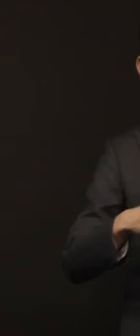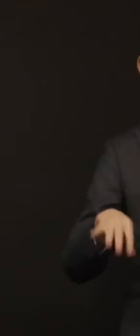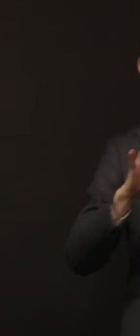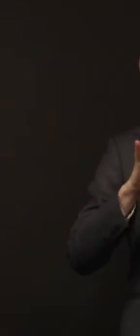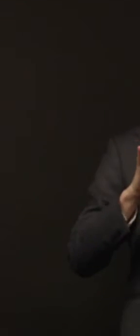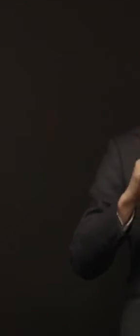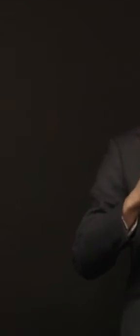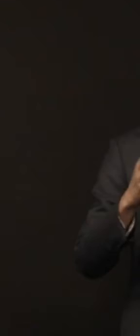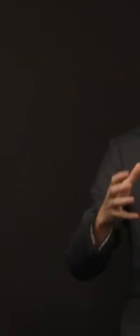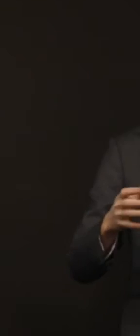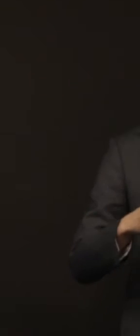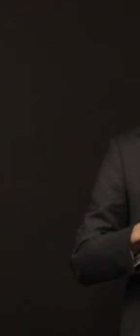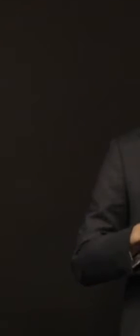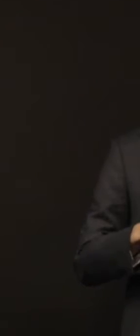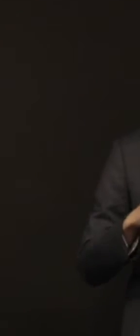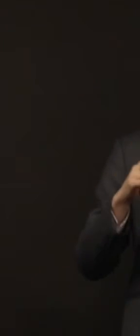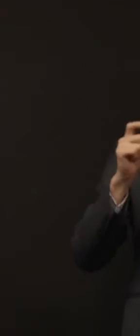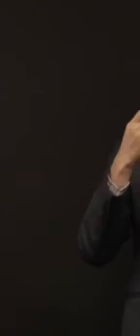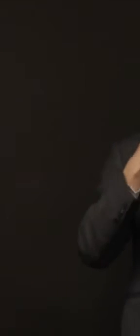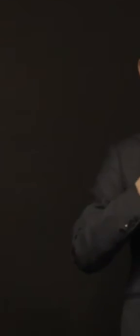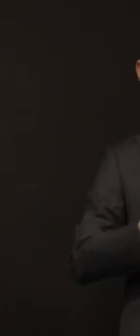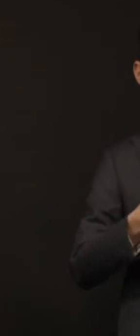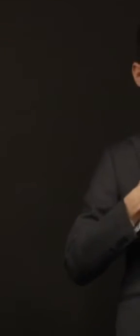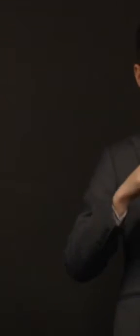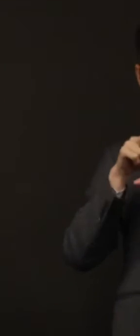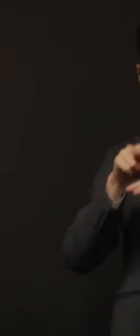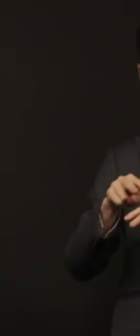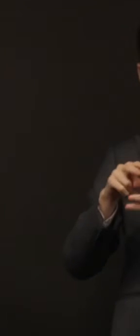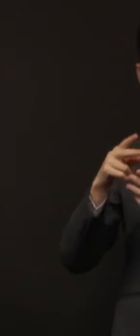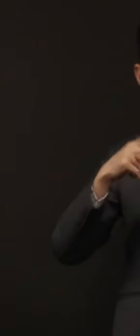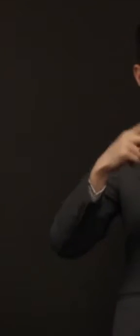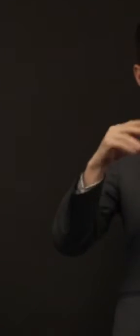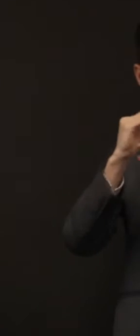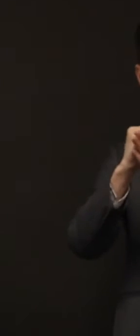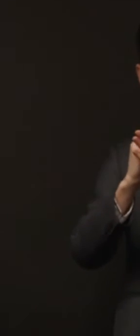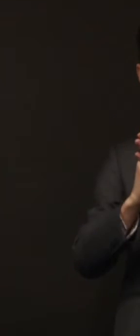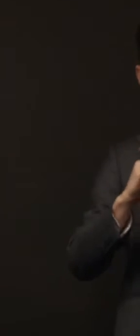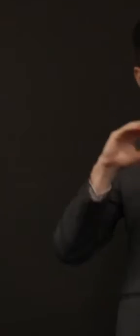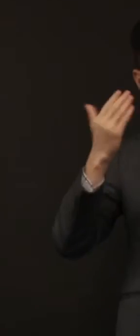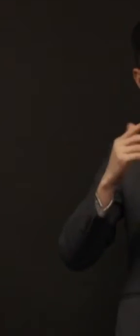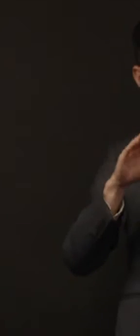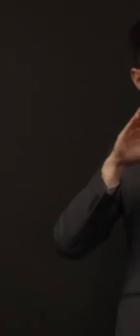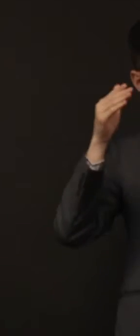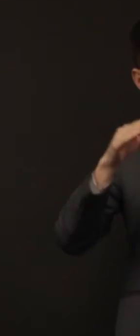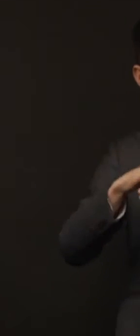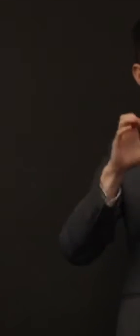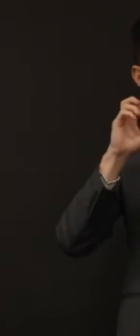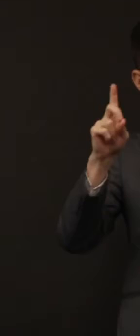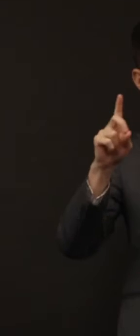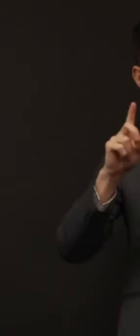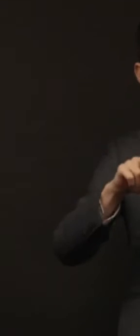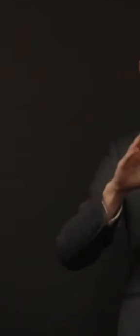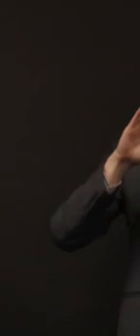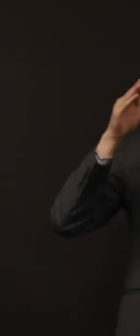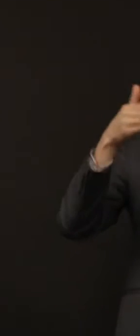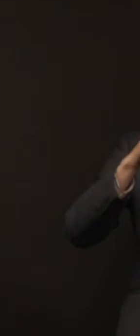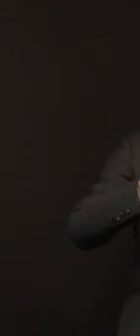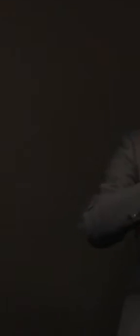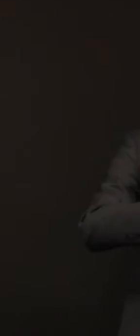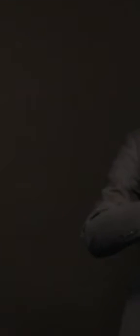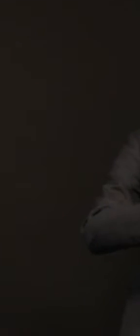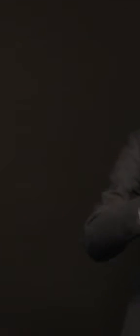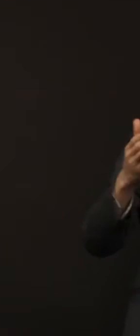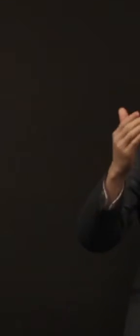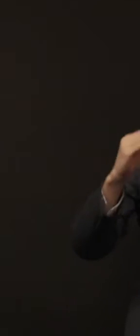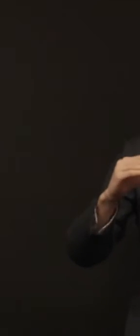much. I have to say, I looked at your program and I see you're focusing on education, you're focusing on jobs, you're